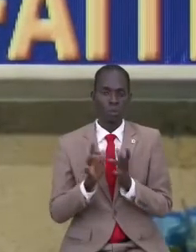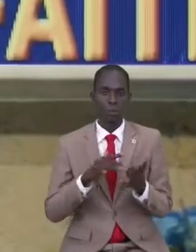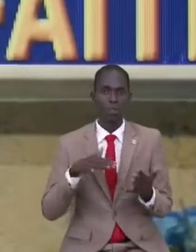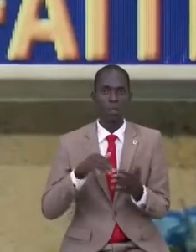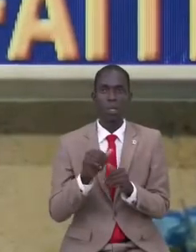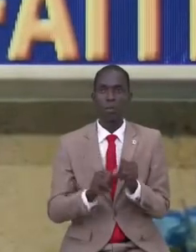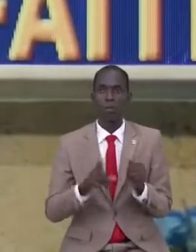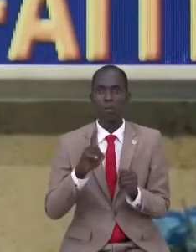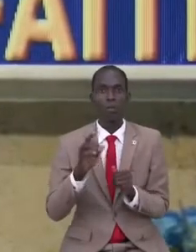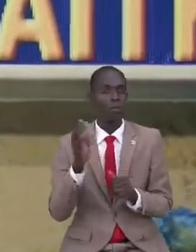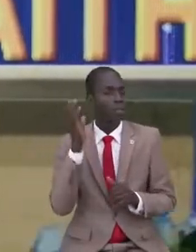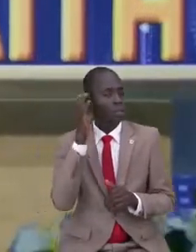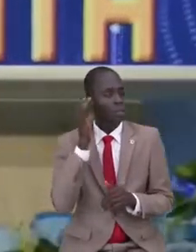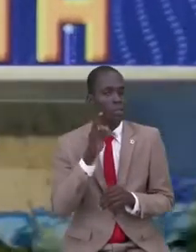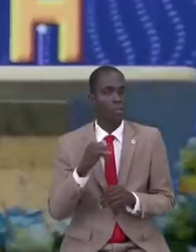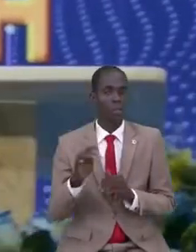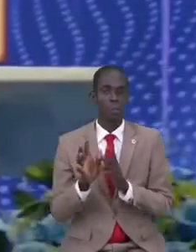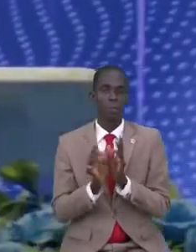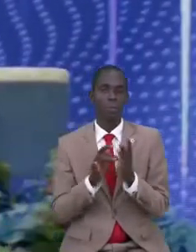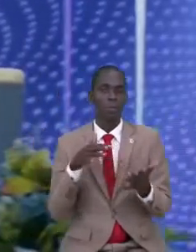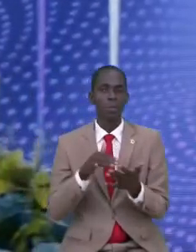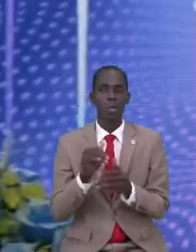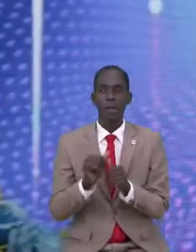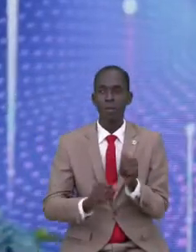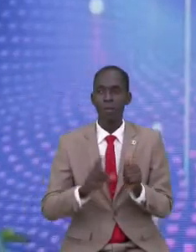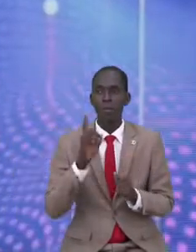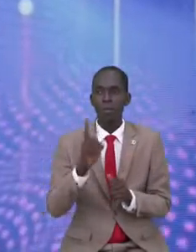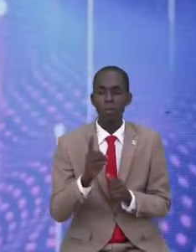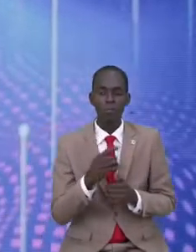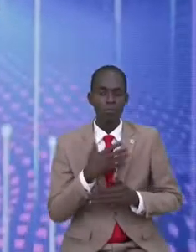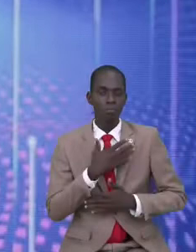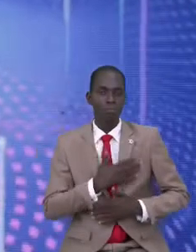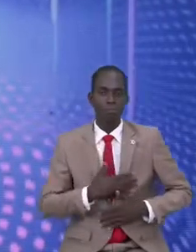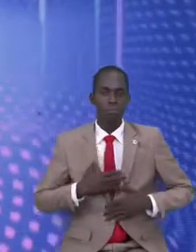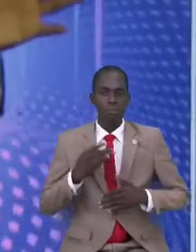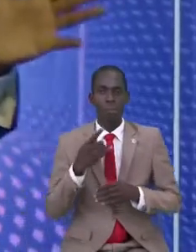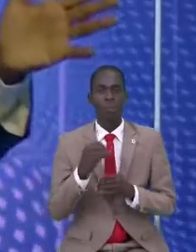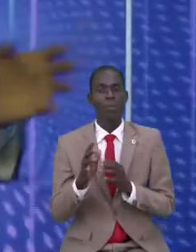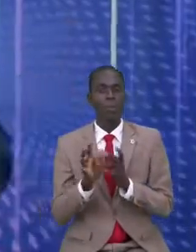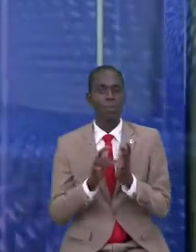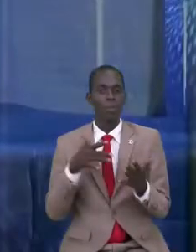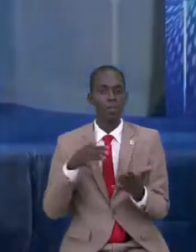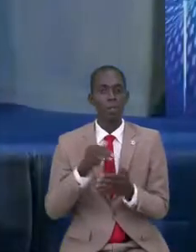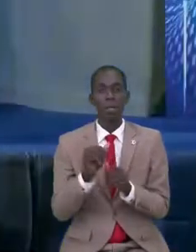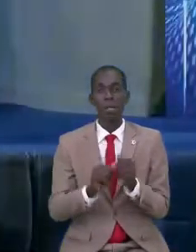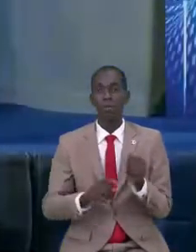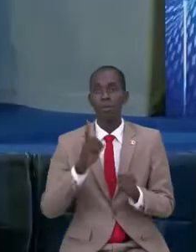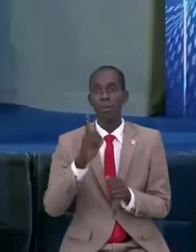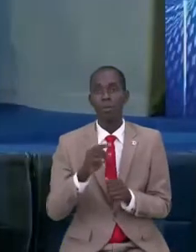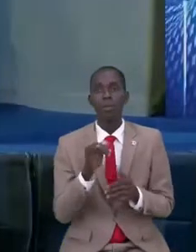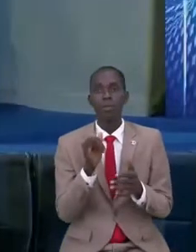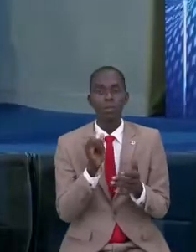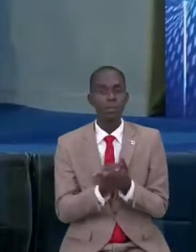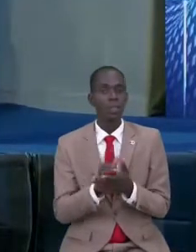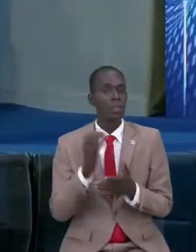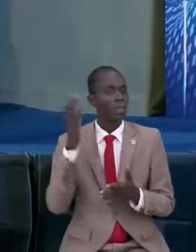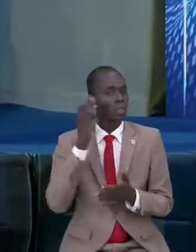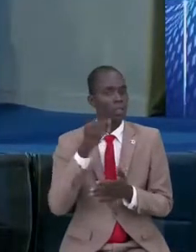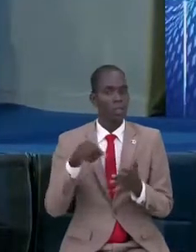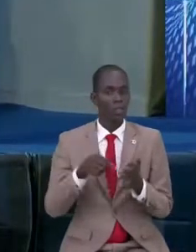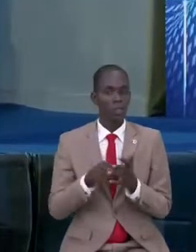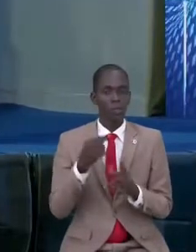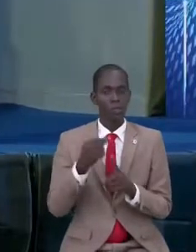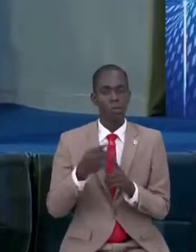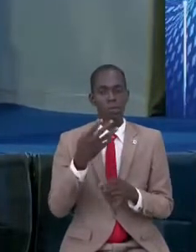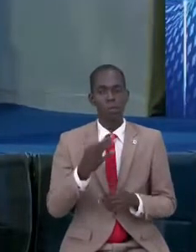everyone listening to the Bible study, everyone enjoying the Bible study, and everyone that heareth these sayings of